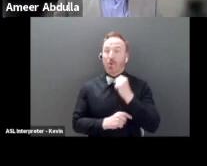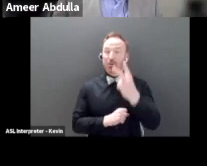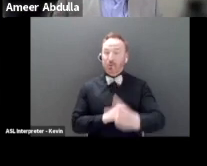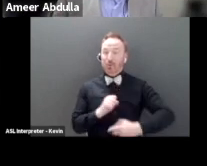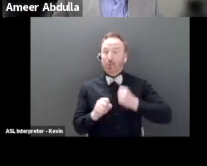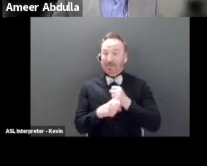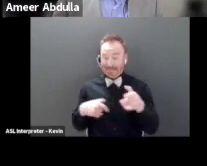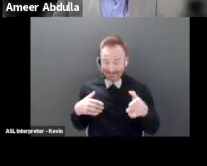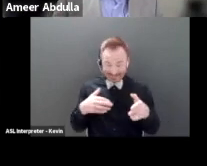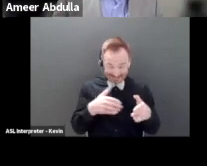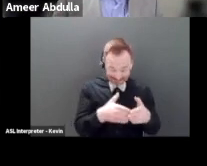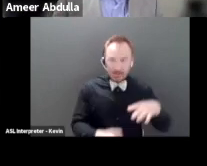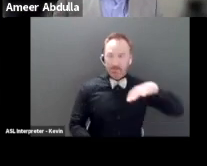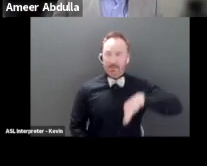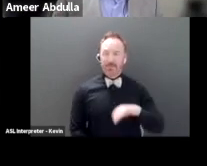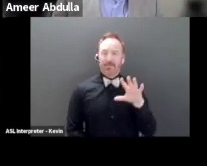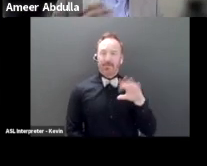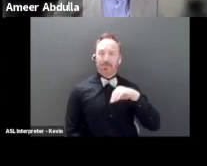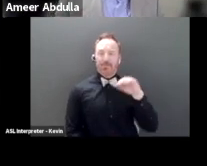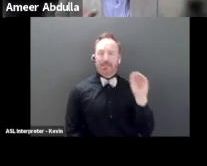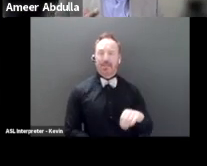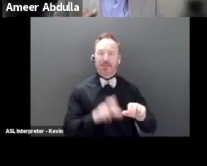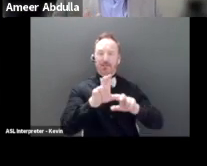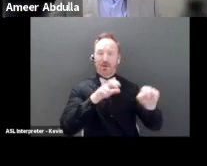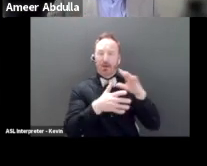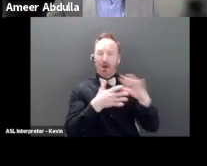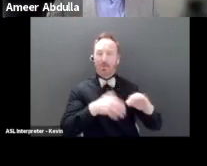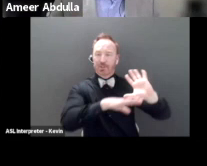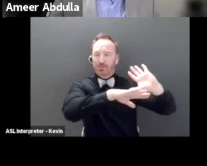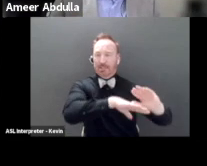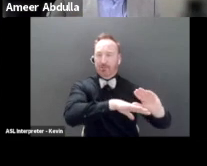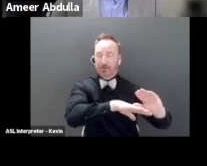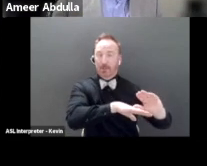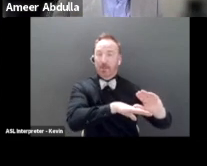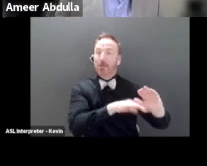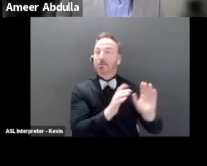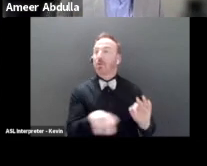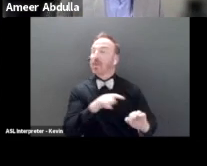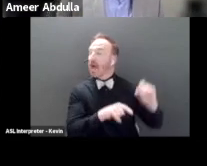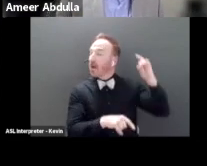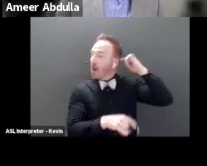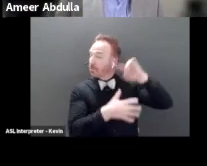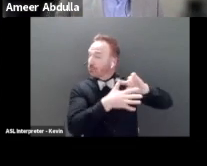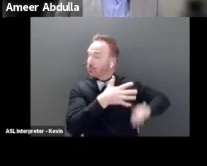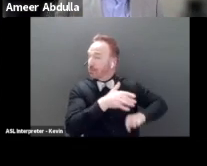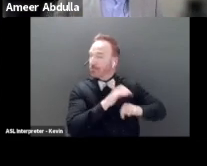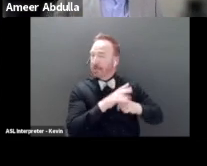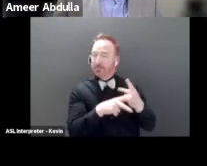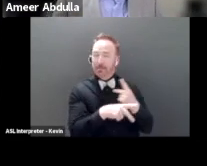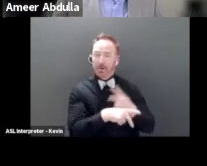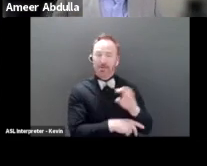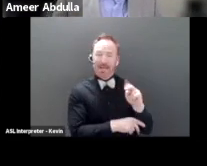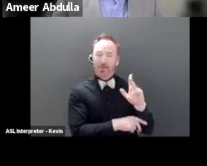50% stock option deduction. So those are the things to keep in mind when you're looking at equity compensation and